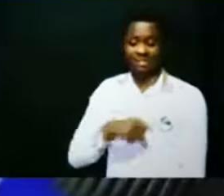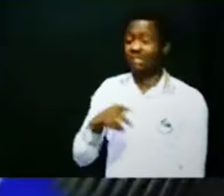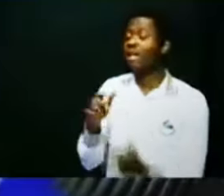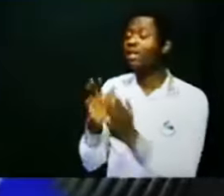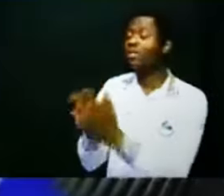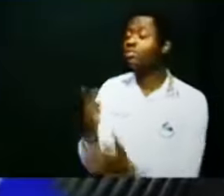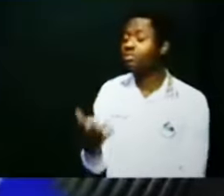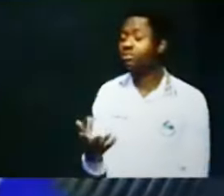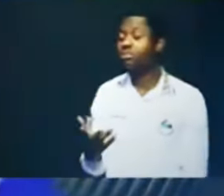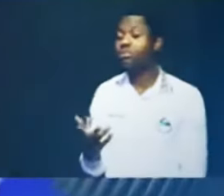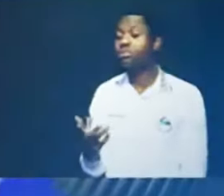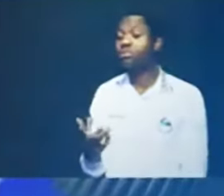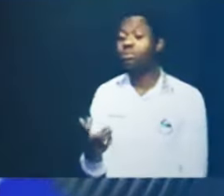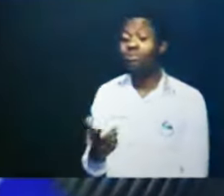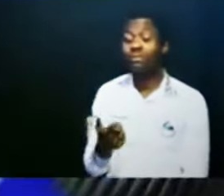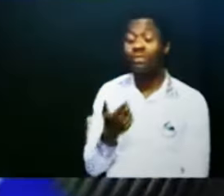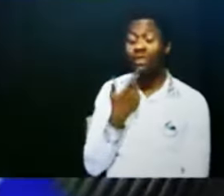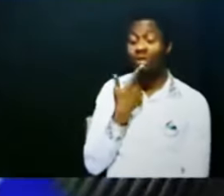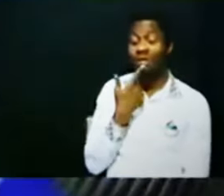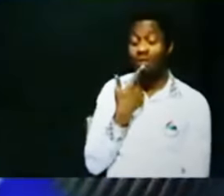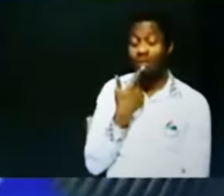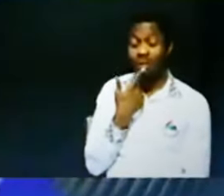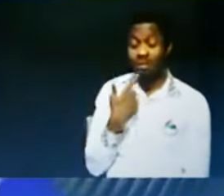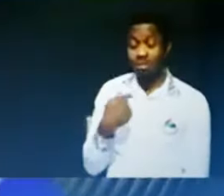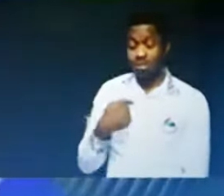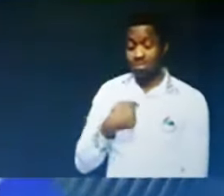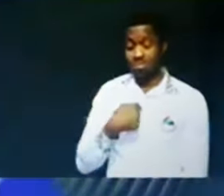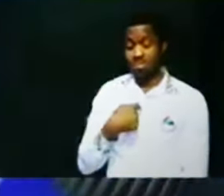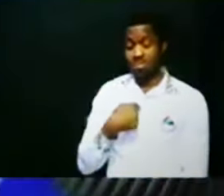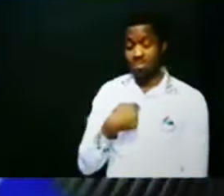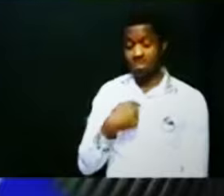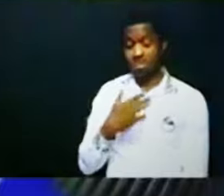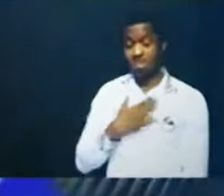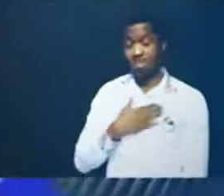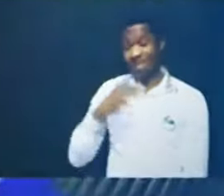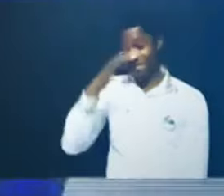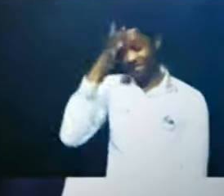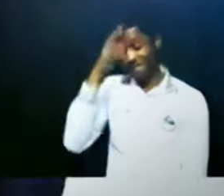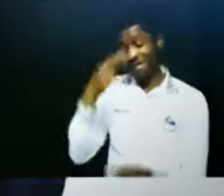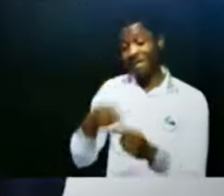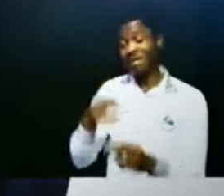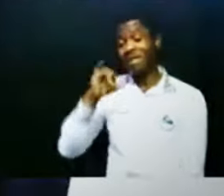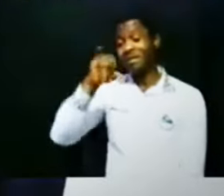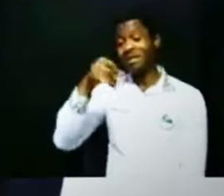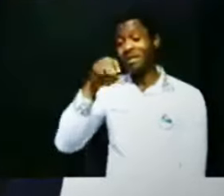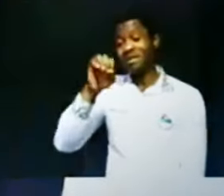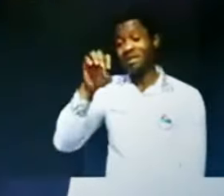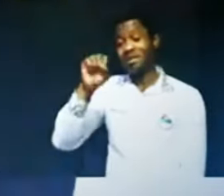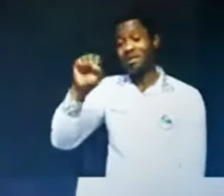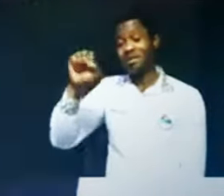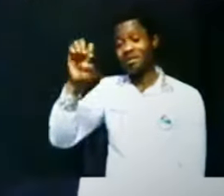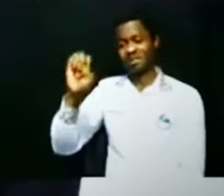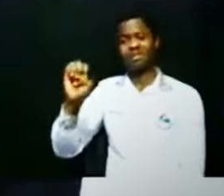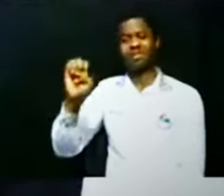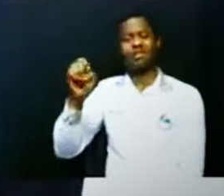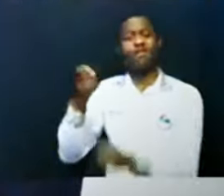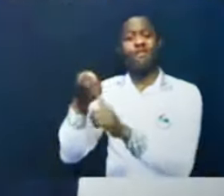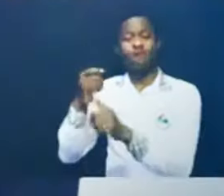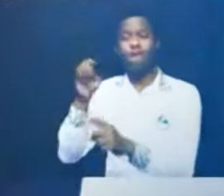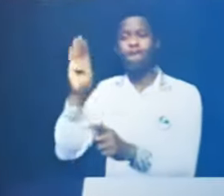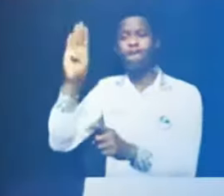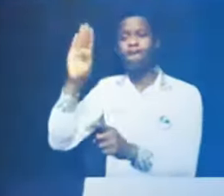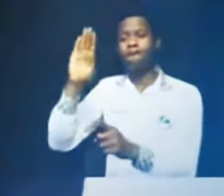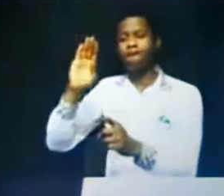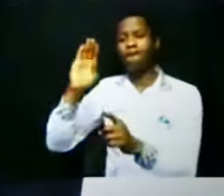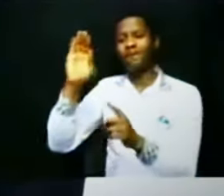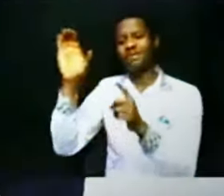am the son of your servant Jesse of Bethlehem." Now David boy say, "Wakwa isai Bethlehem